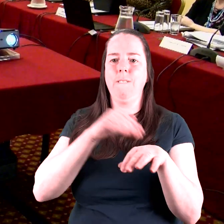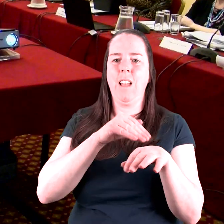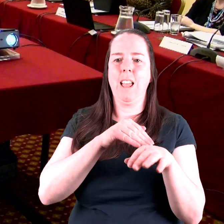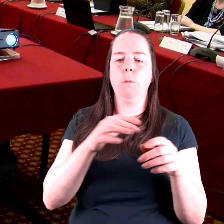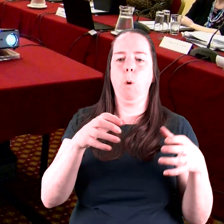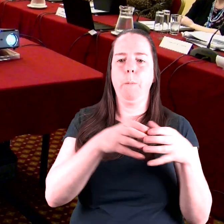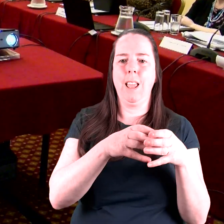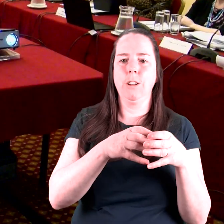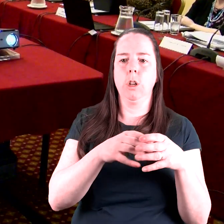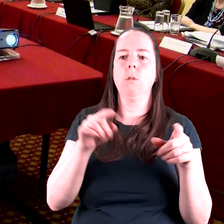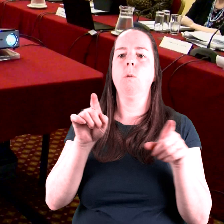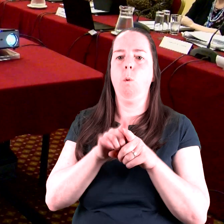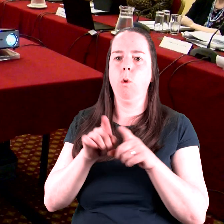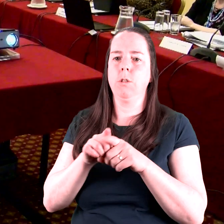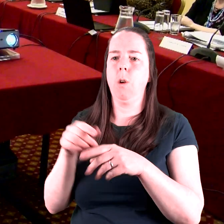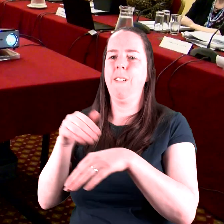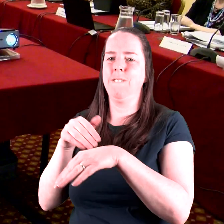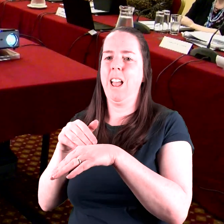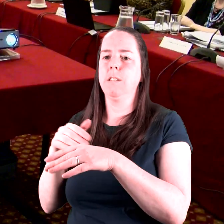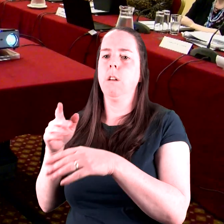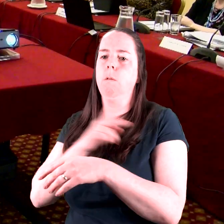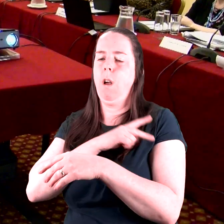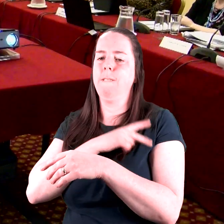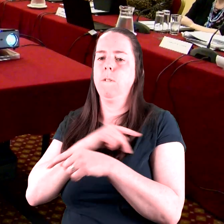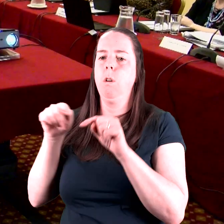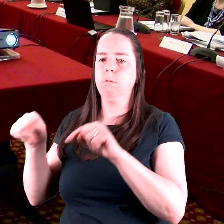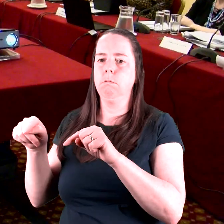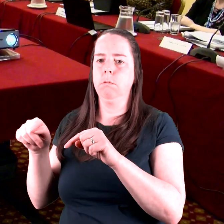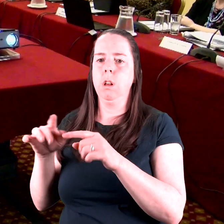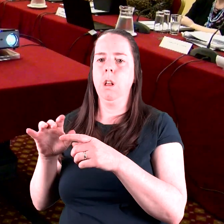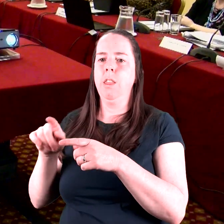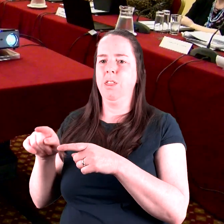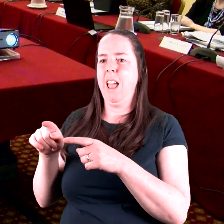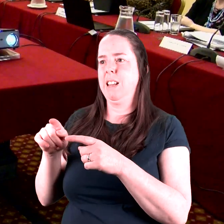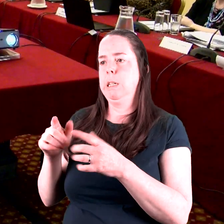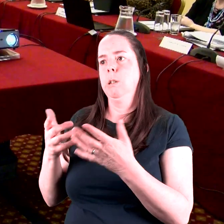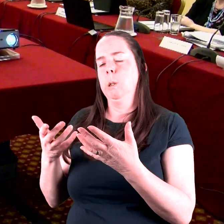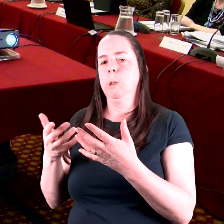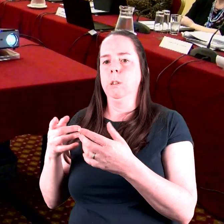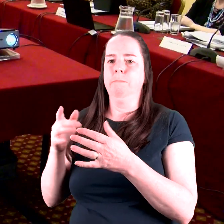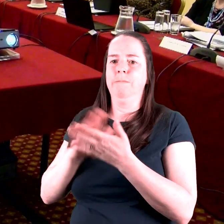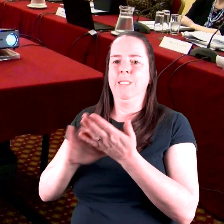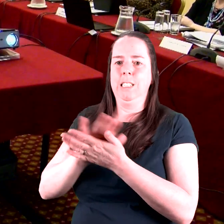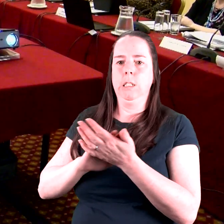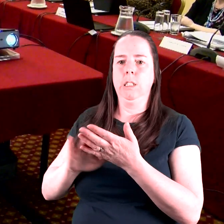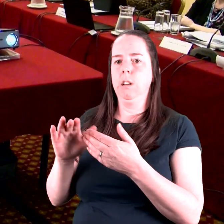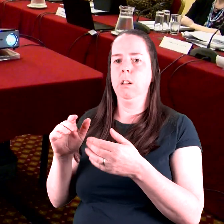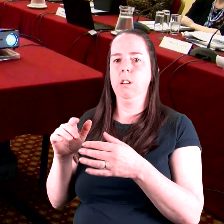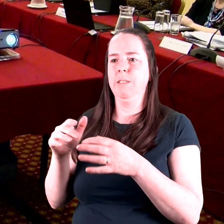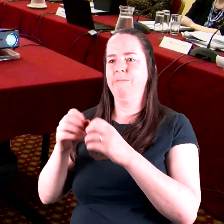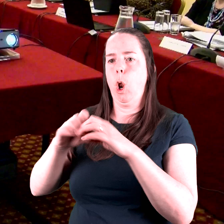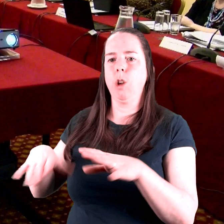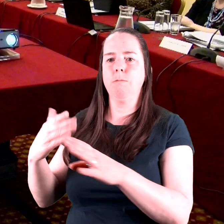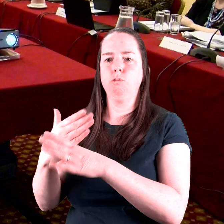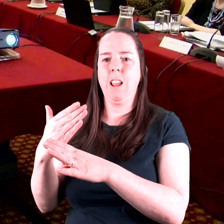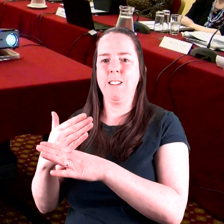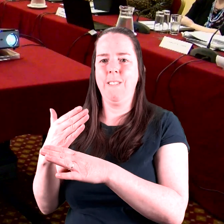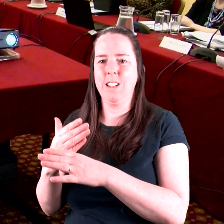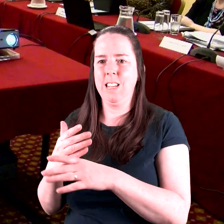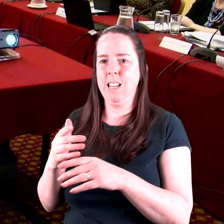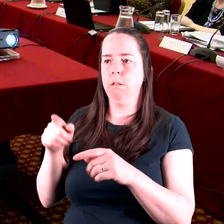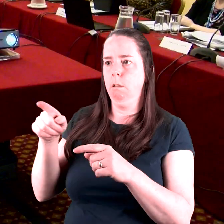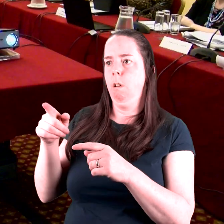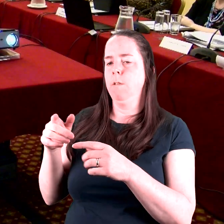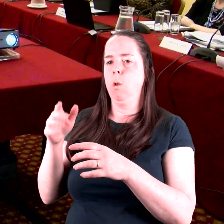that affect our population also affect our workforce, and that contributes, in the lost productivity and some of the